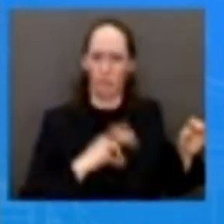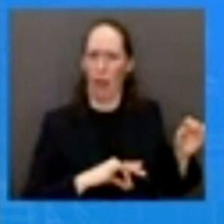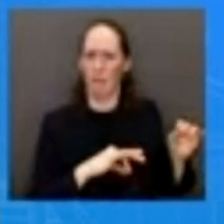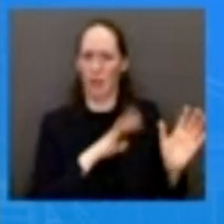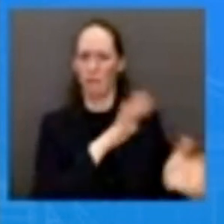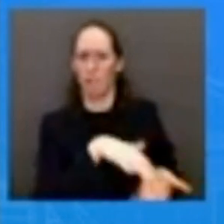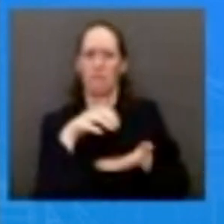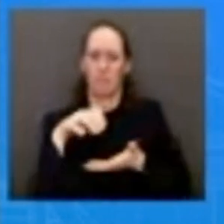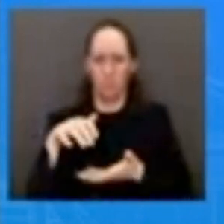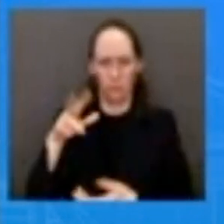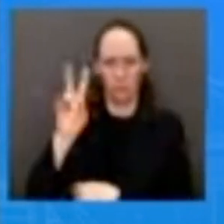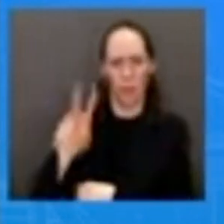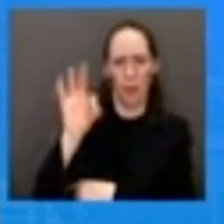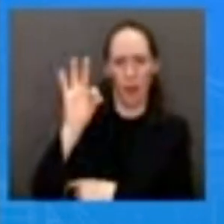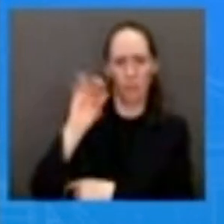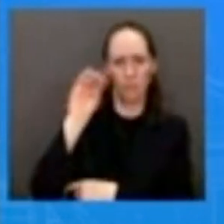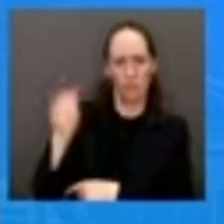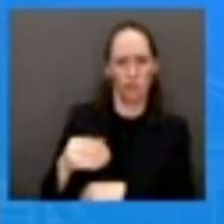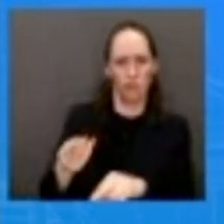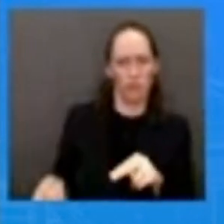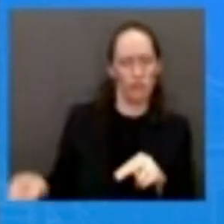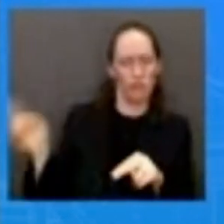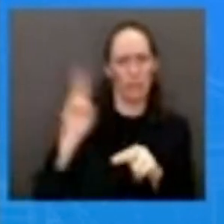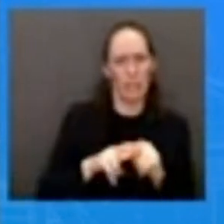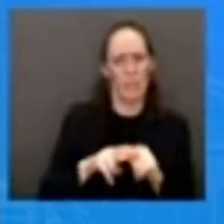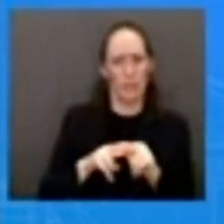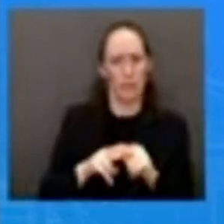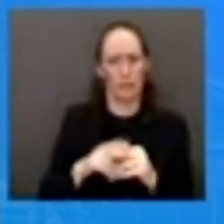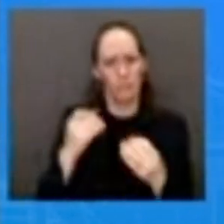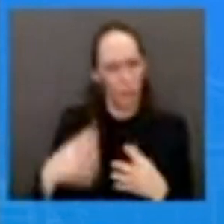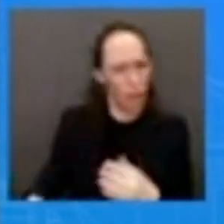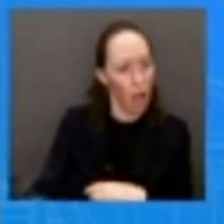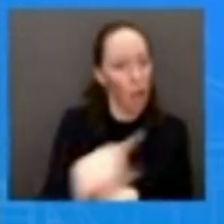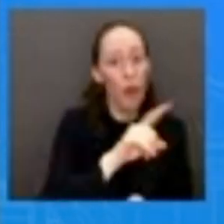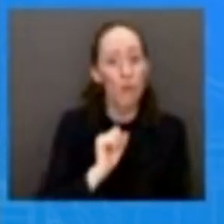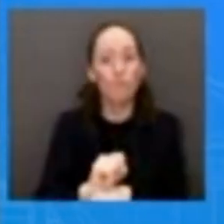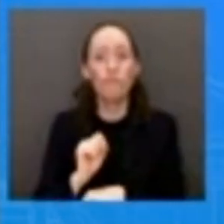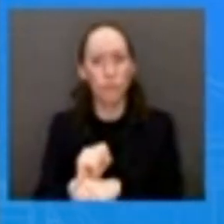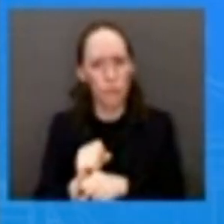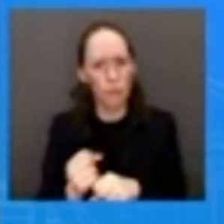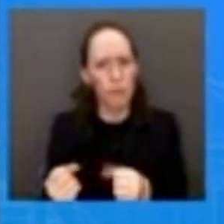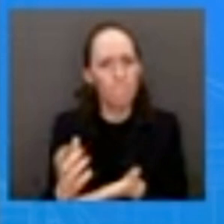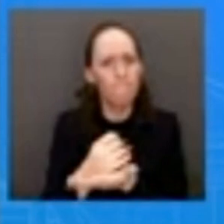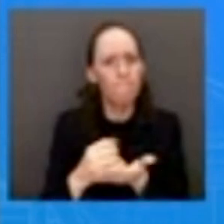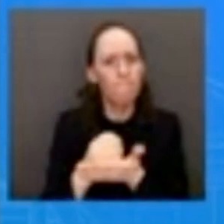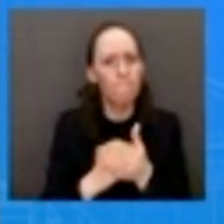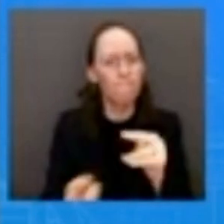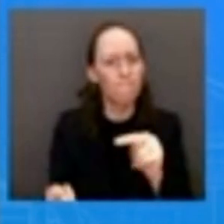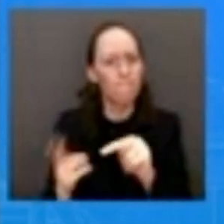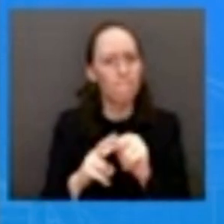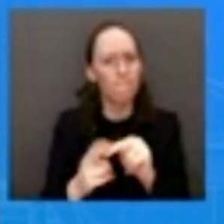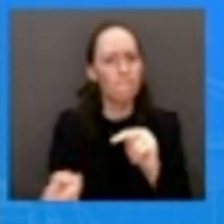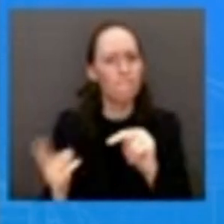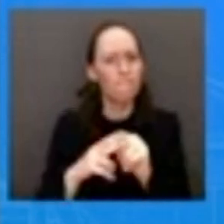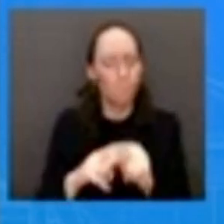seven months ago. So we believe that households are indeed very strong, in a strong position, and household net is